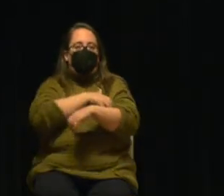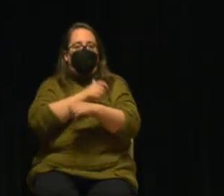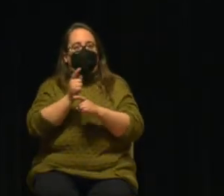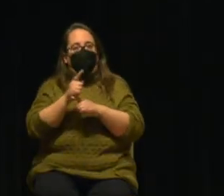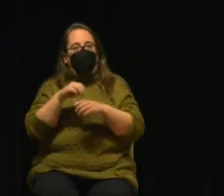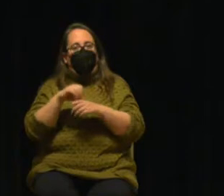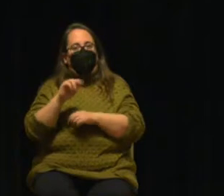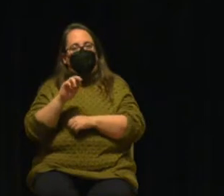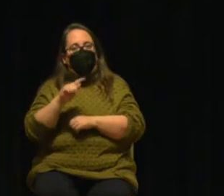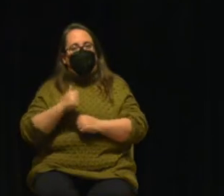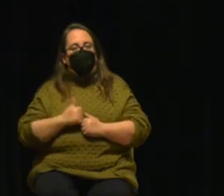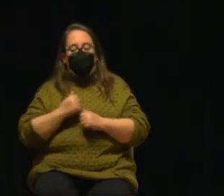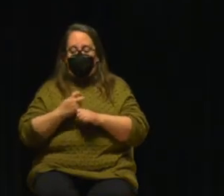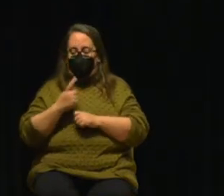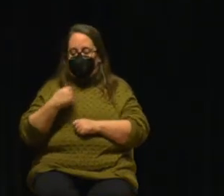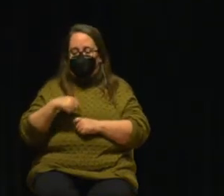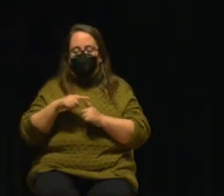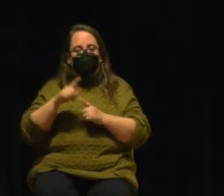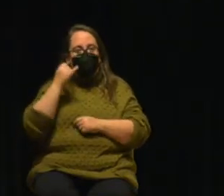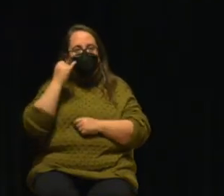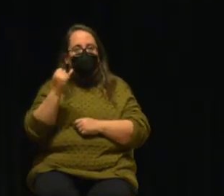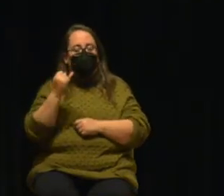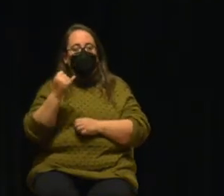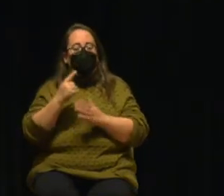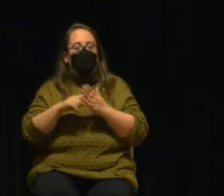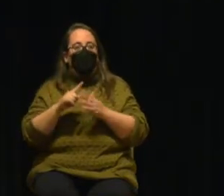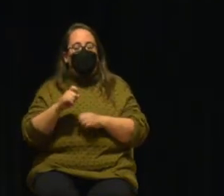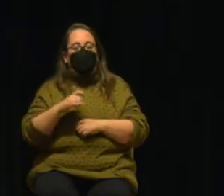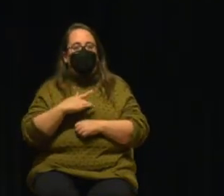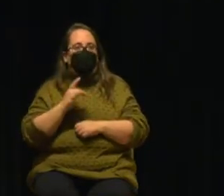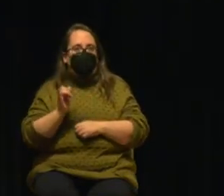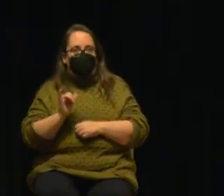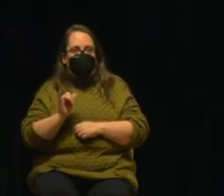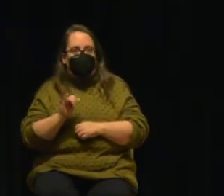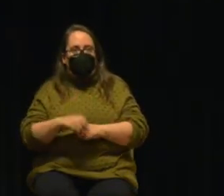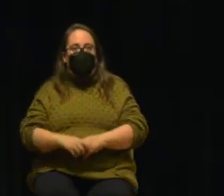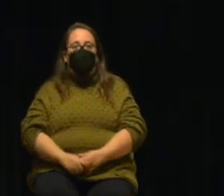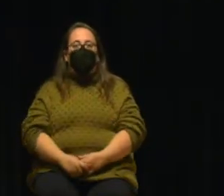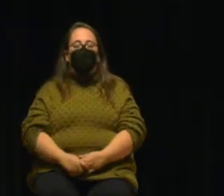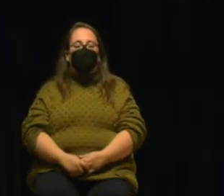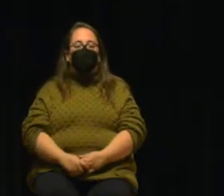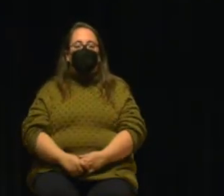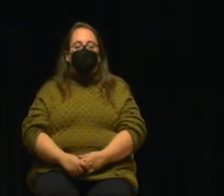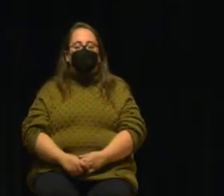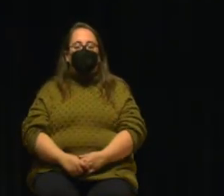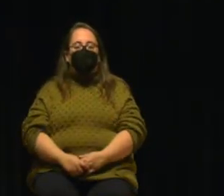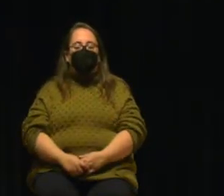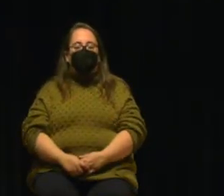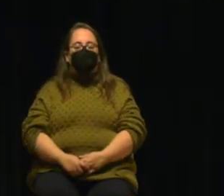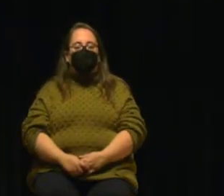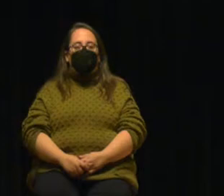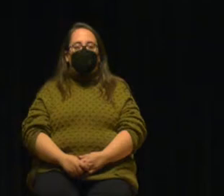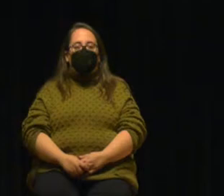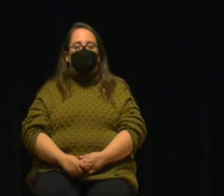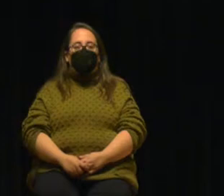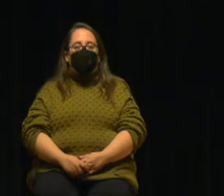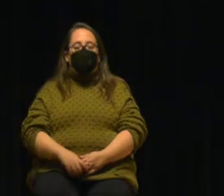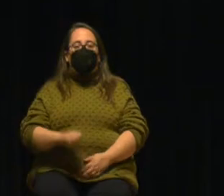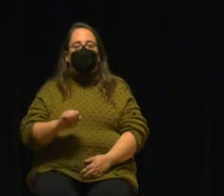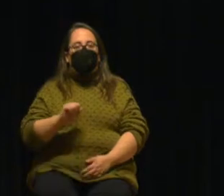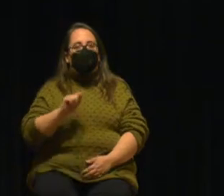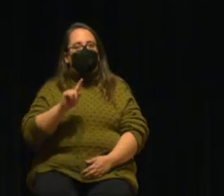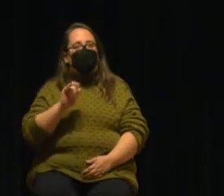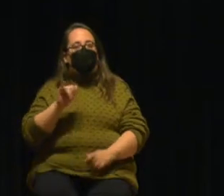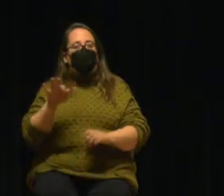It's hard for us to imagine what this must have felt to him. Still would recount this